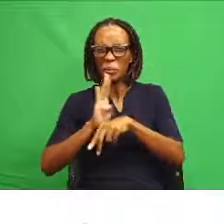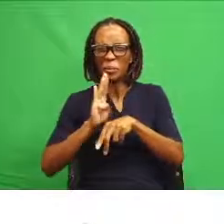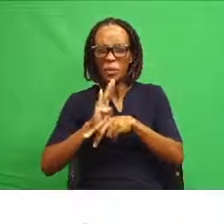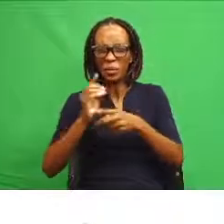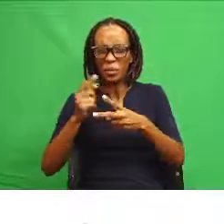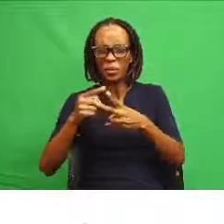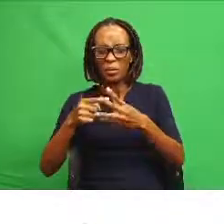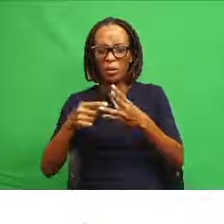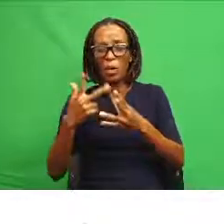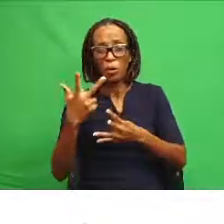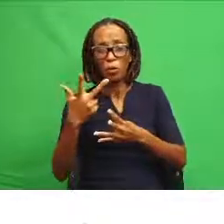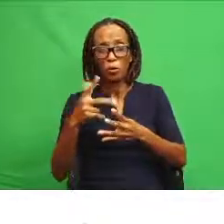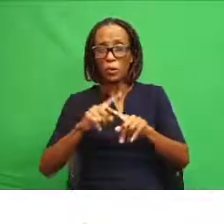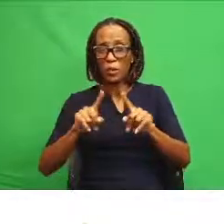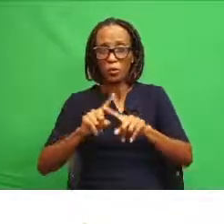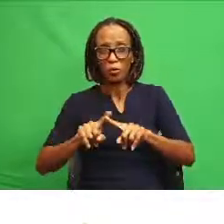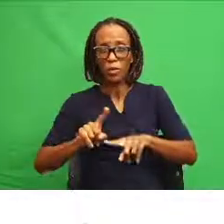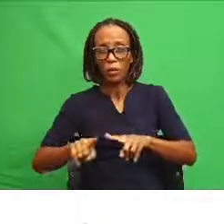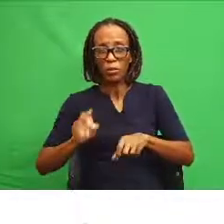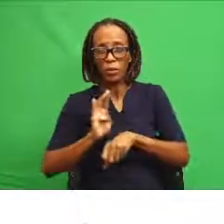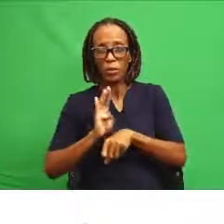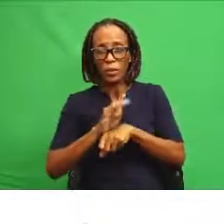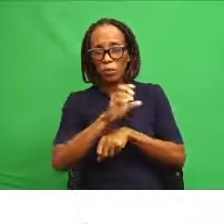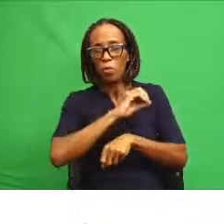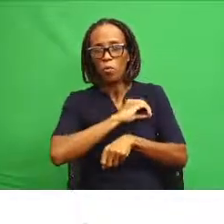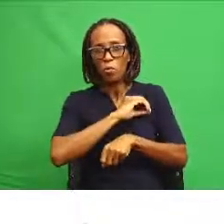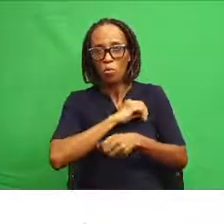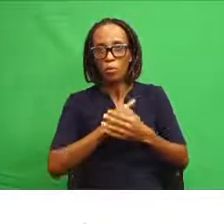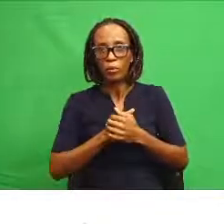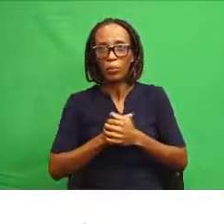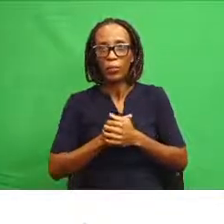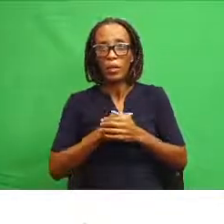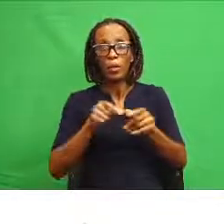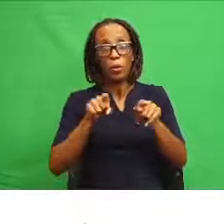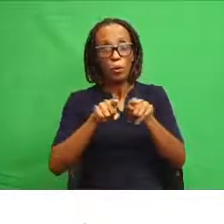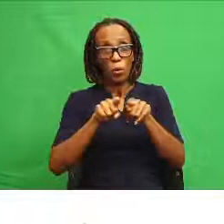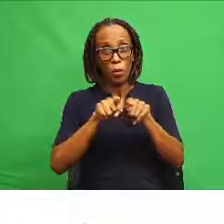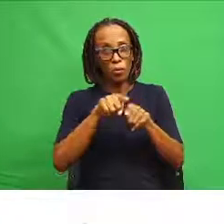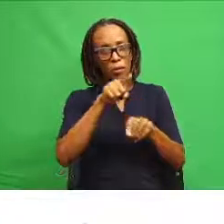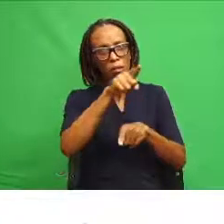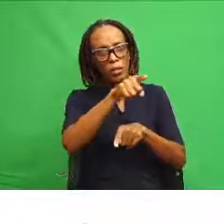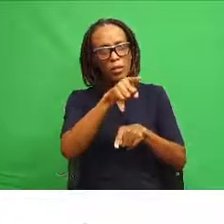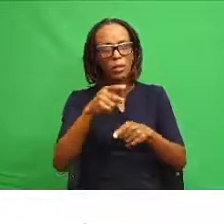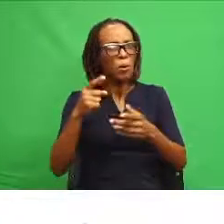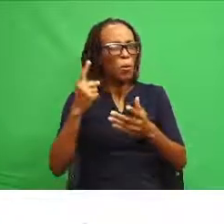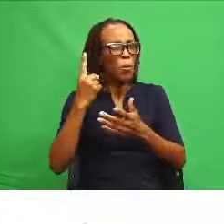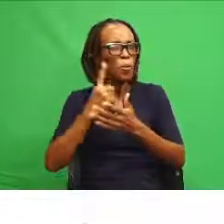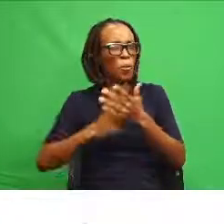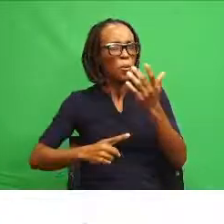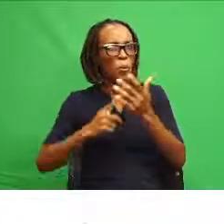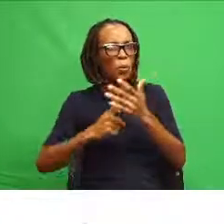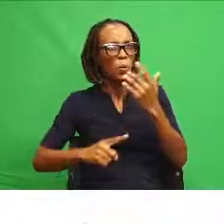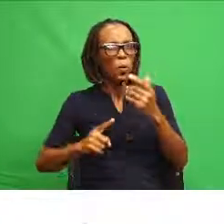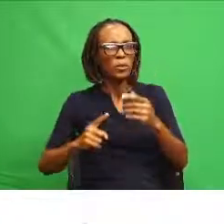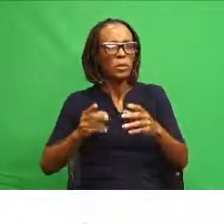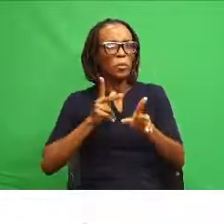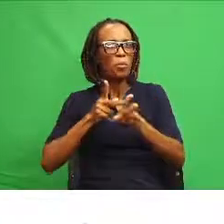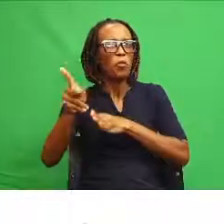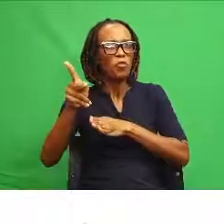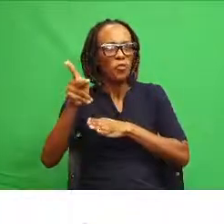and Tomco Financial Services Limited. He holds the Toastmasters International designations,